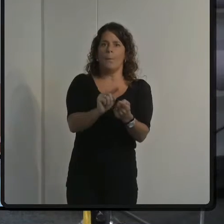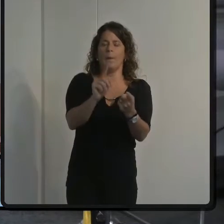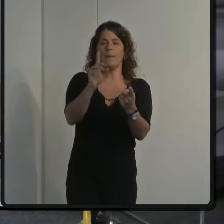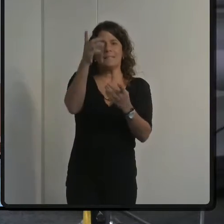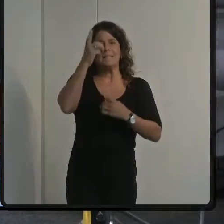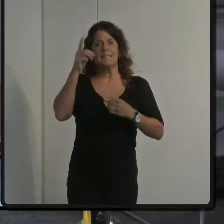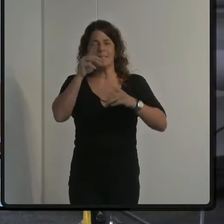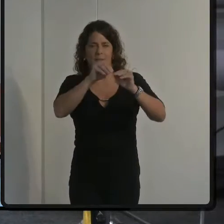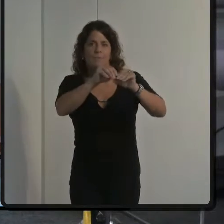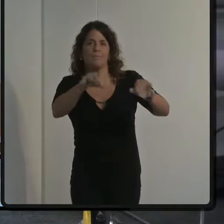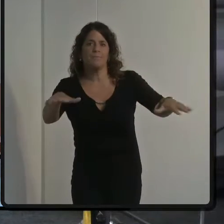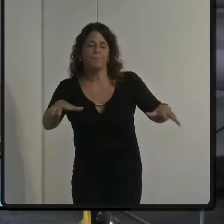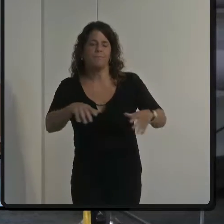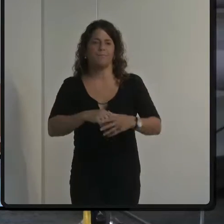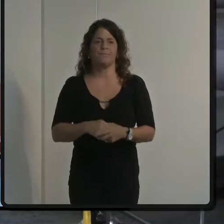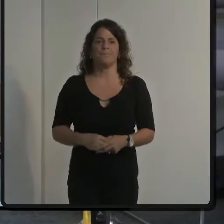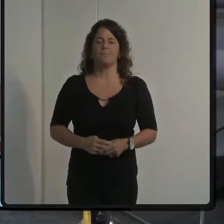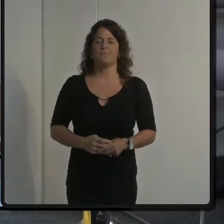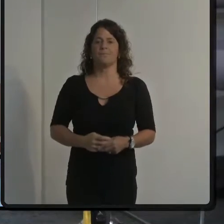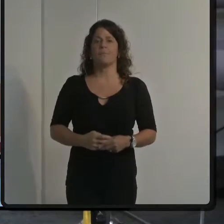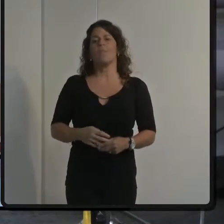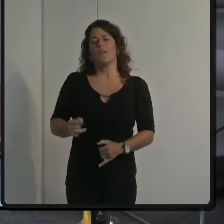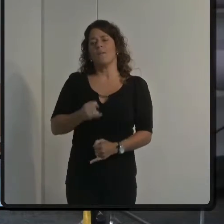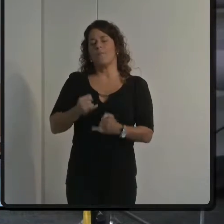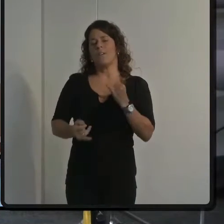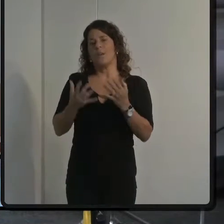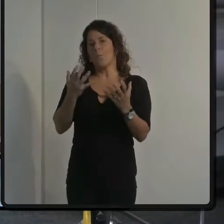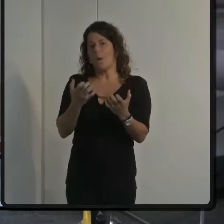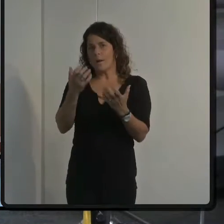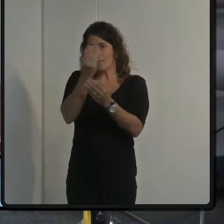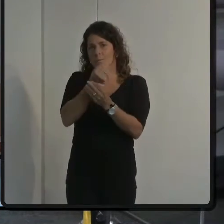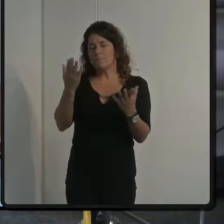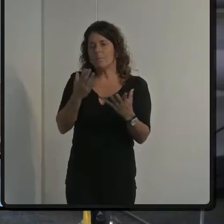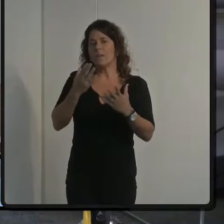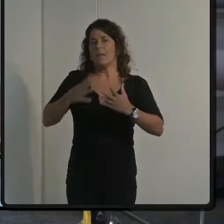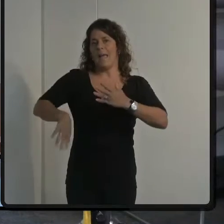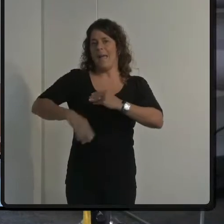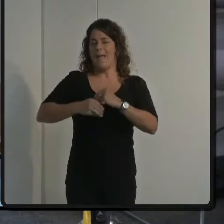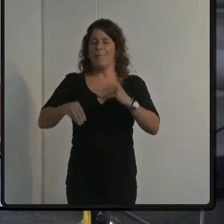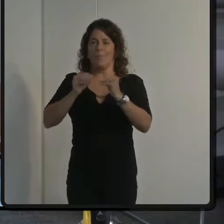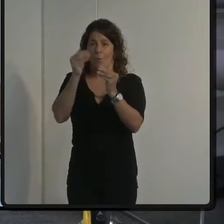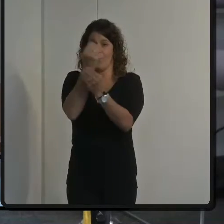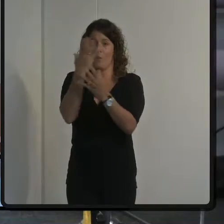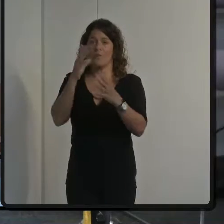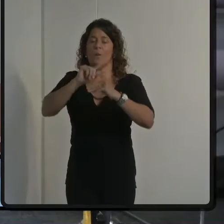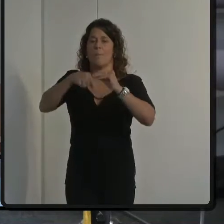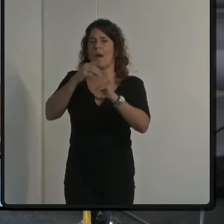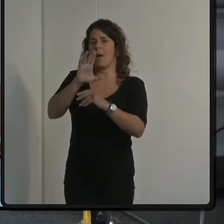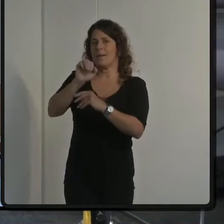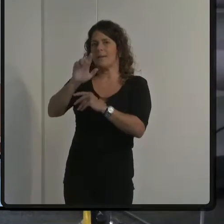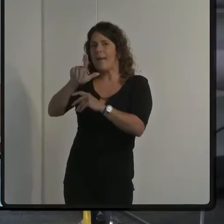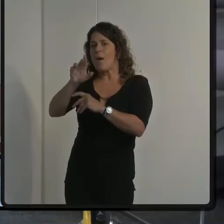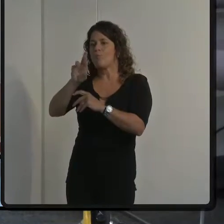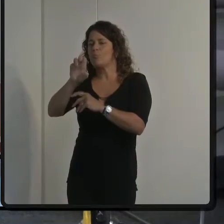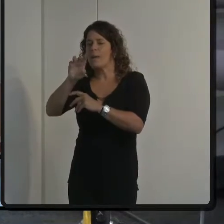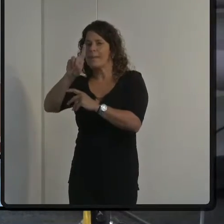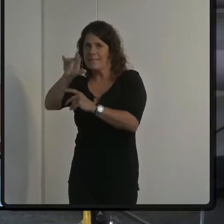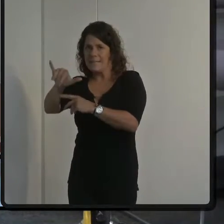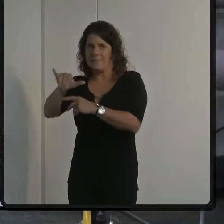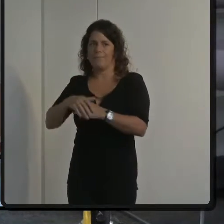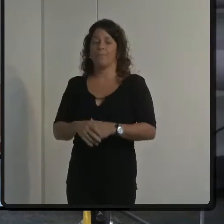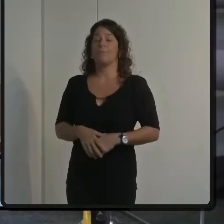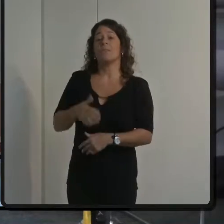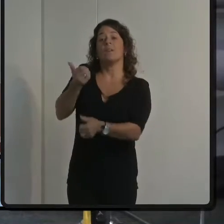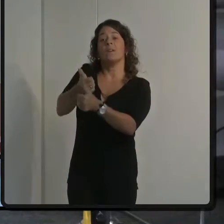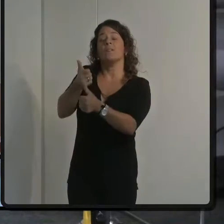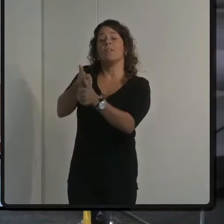community. Finally, I'd like to give a quick update on CalReady and our local efforts. CalReady, as you know, is